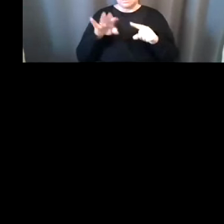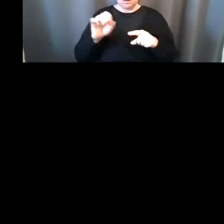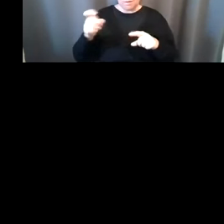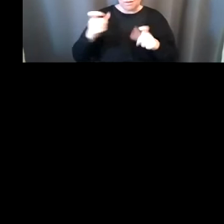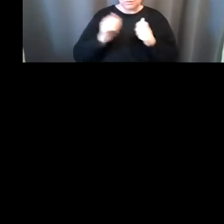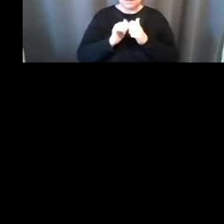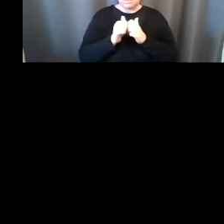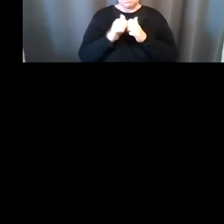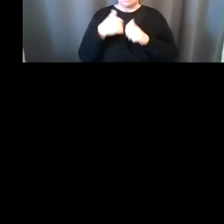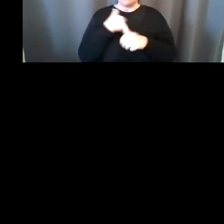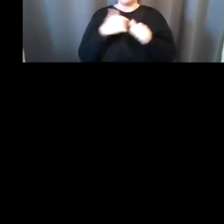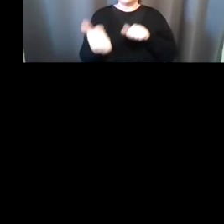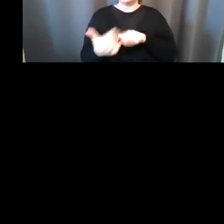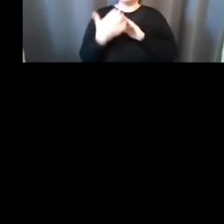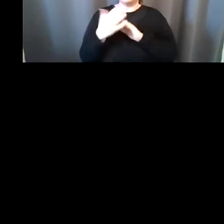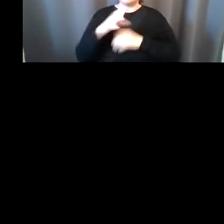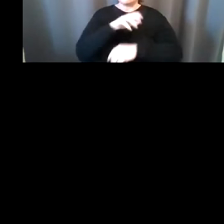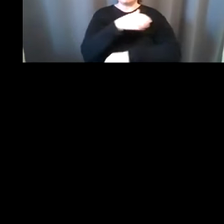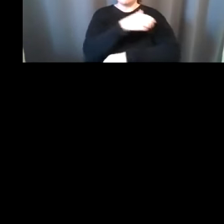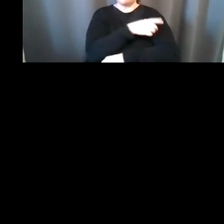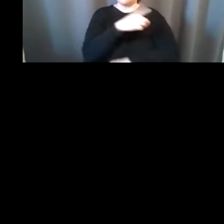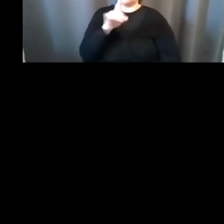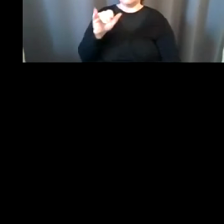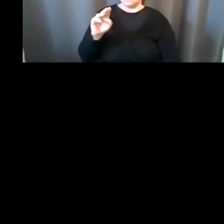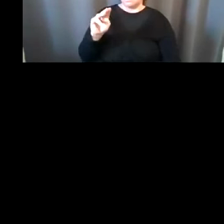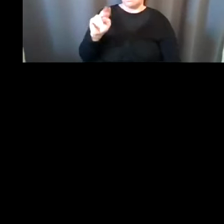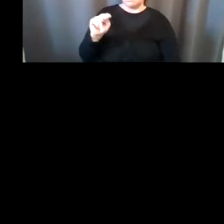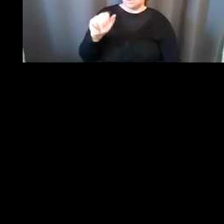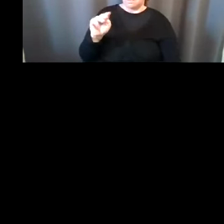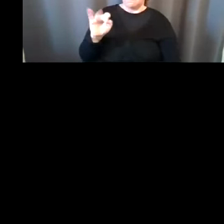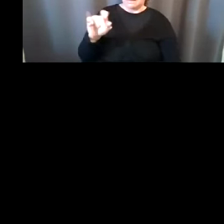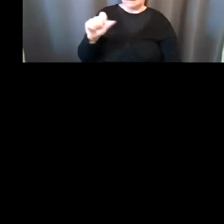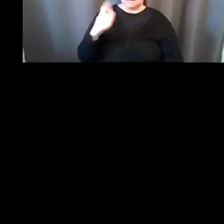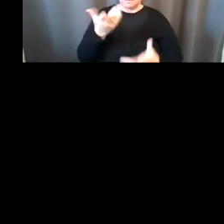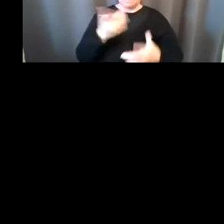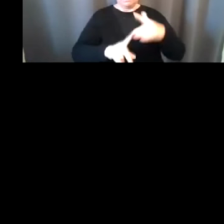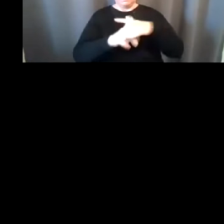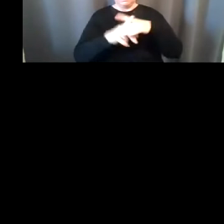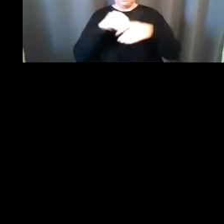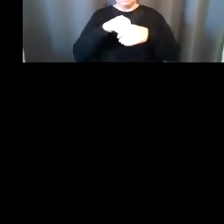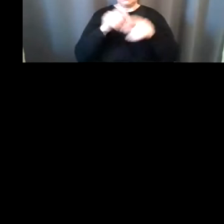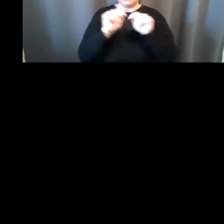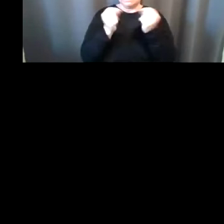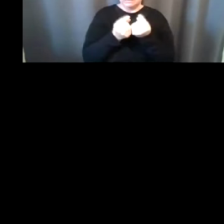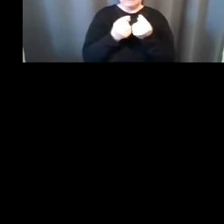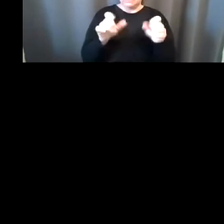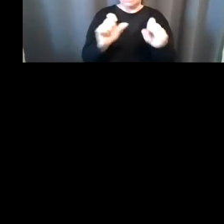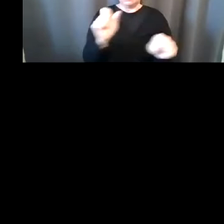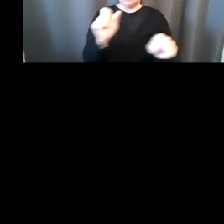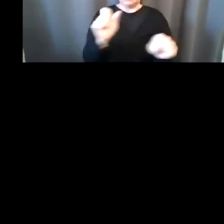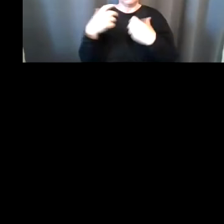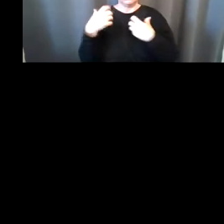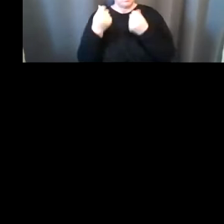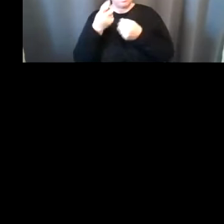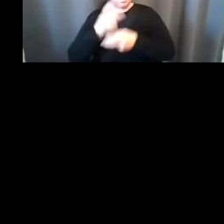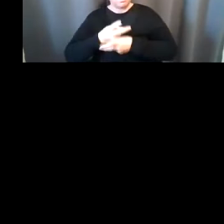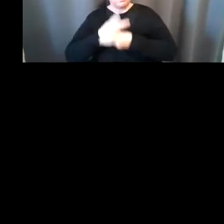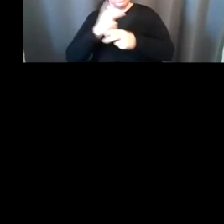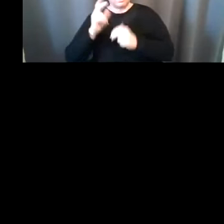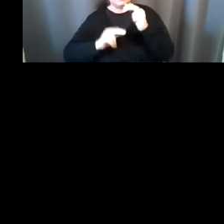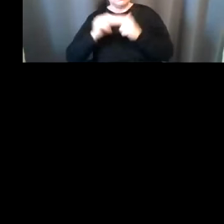we addressing power dynamics that might be prevalent in the team that does the work? So healthcare has been built off